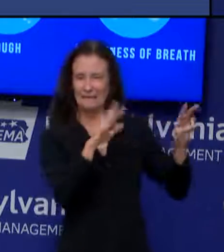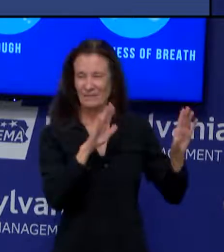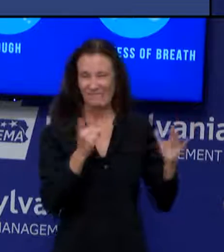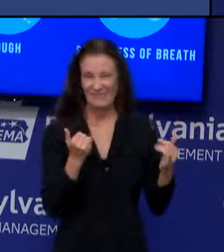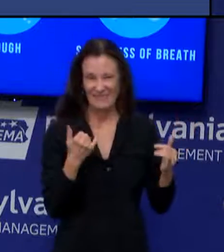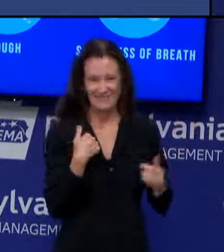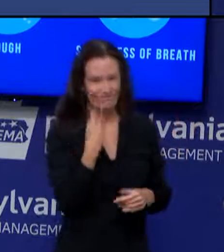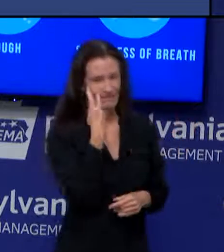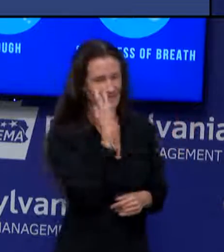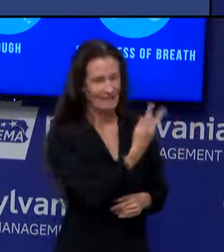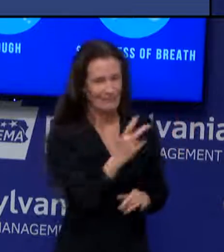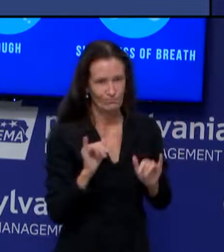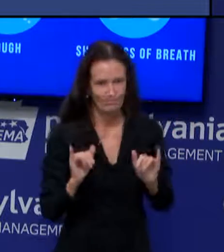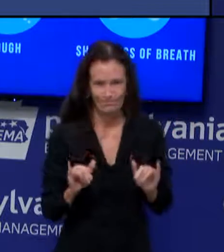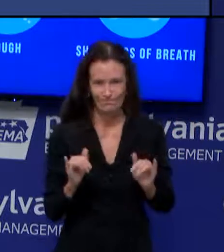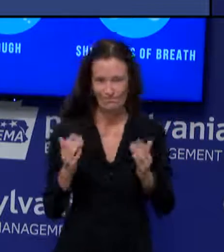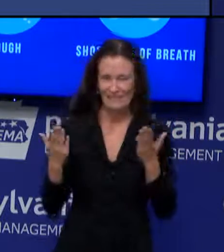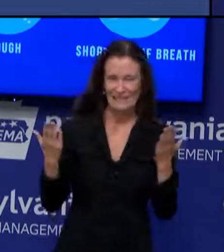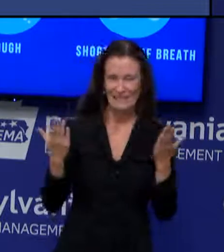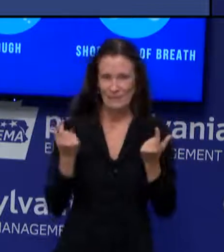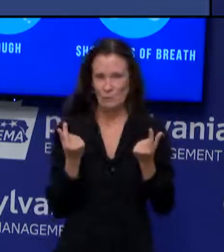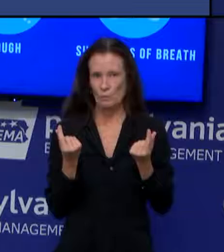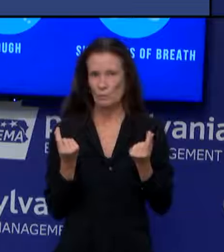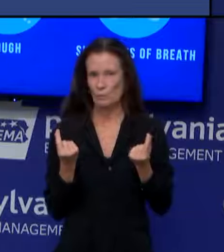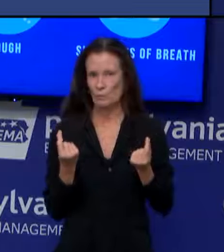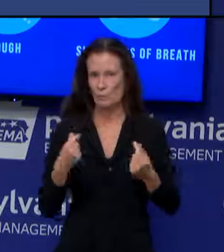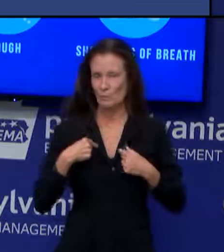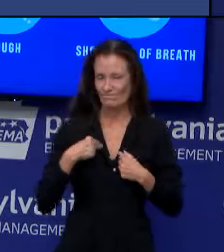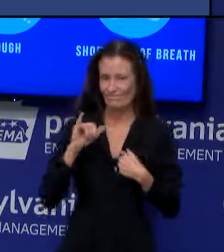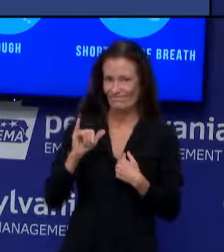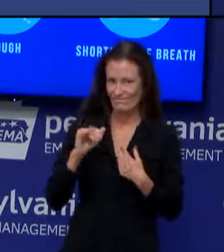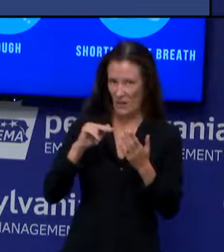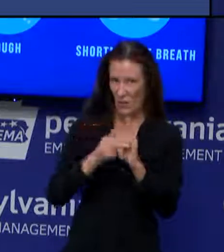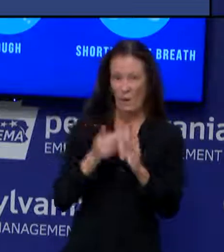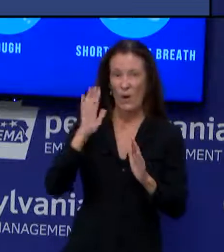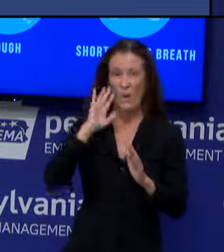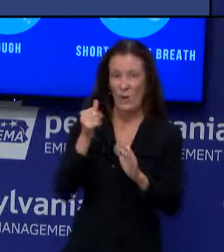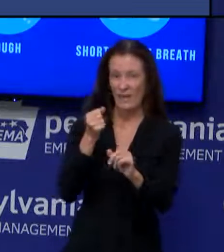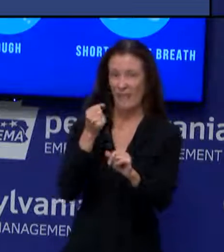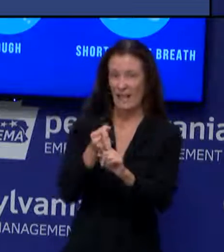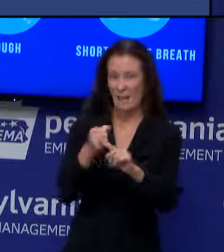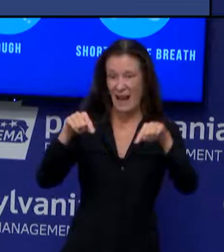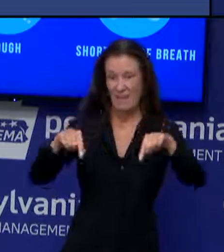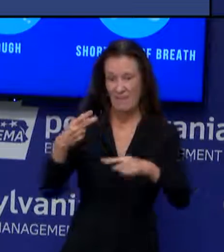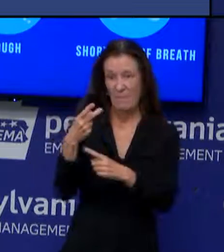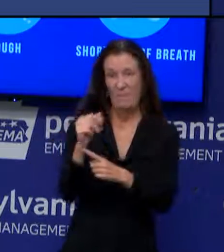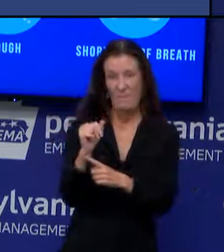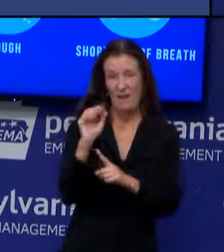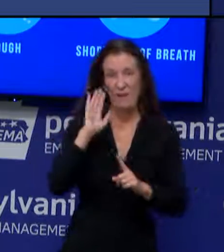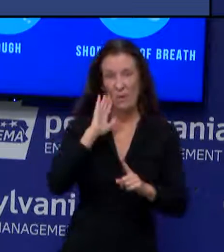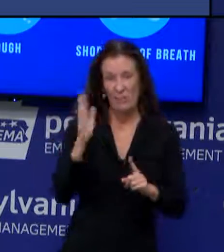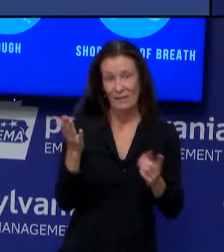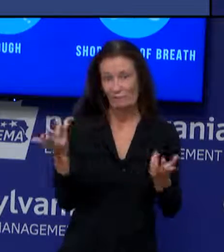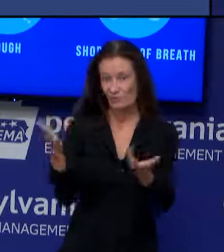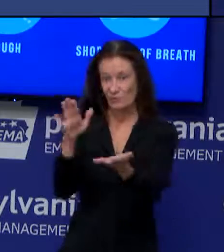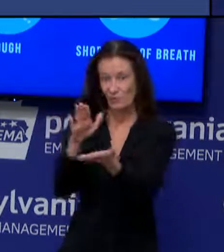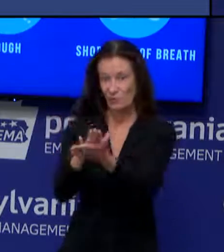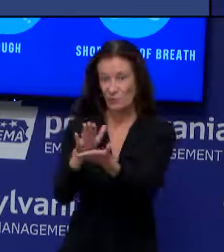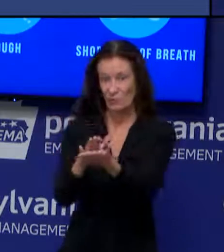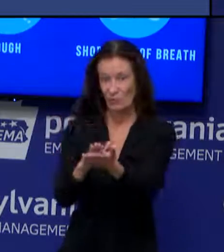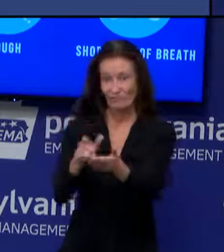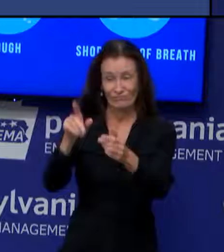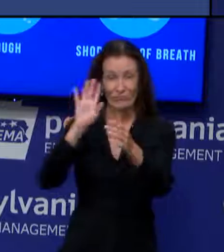and then impacts across our Commonwealth. I mean, we would see impacts upon schools, upon